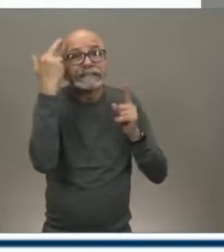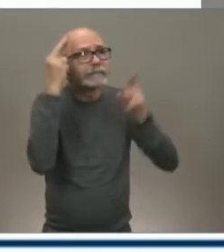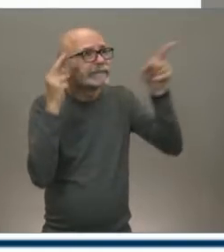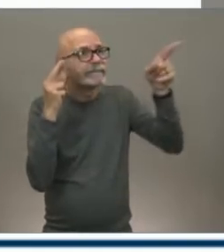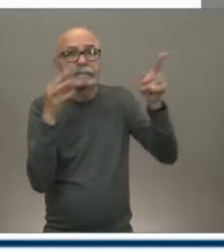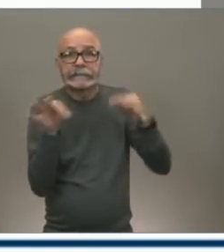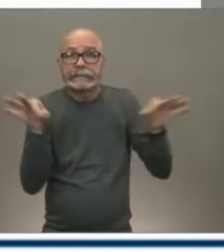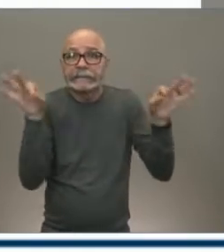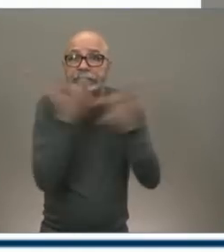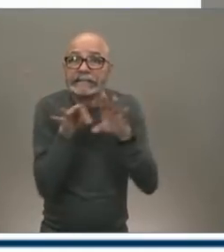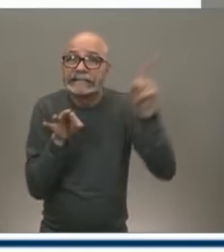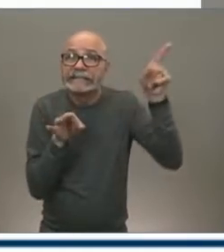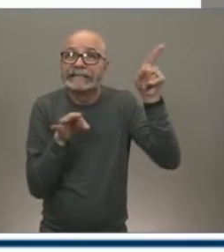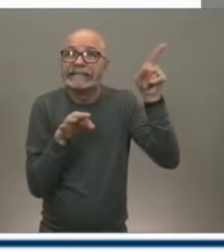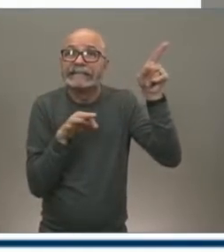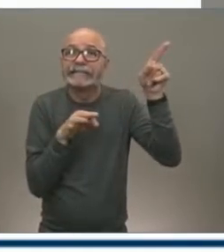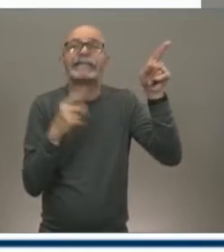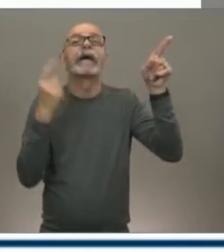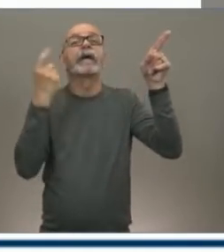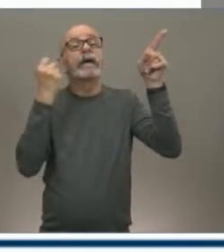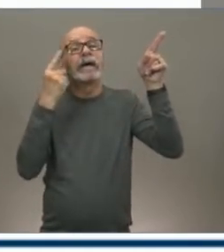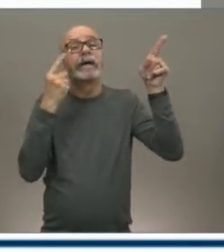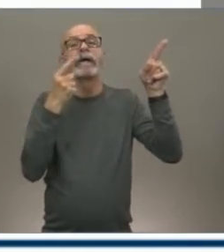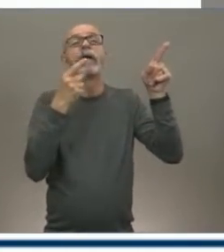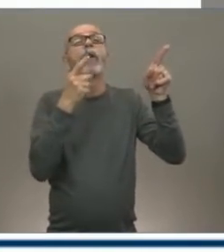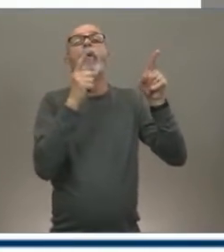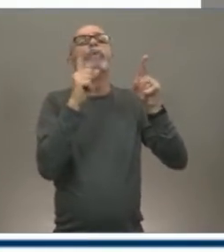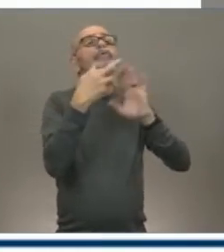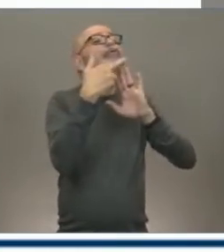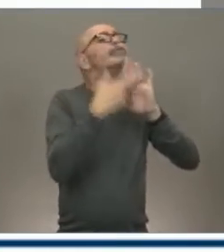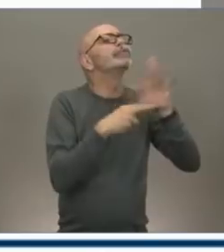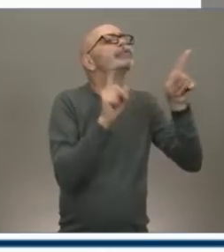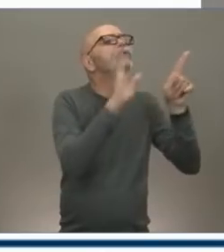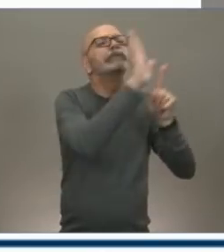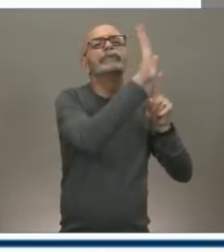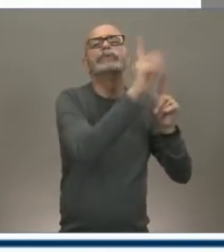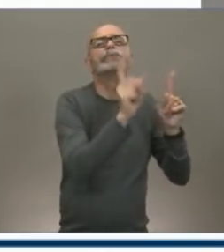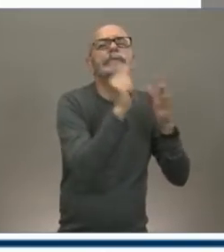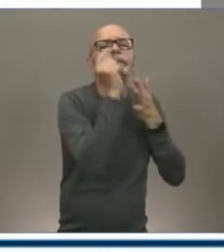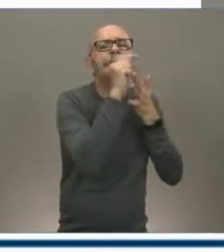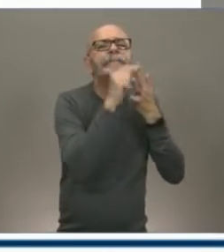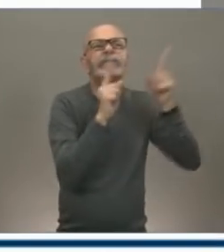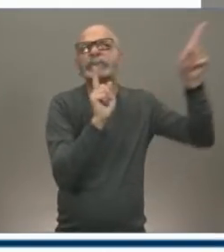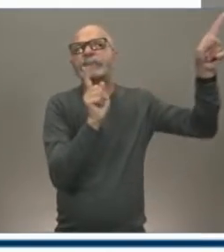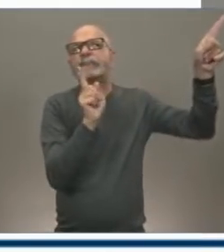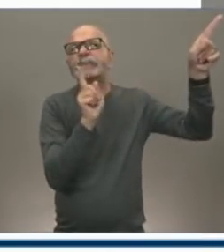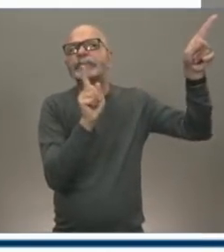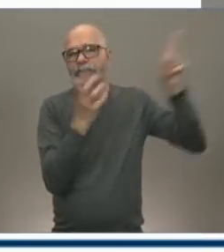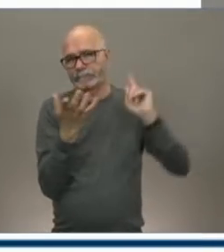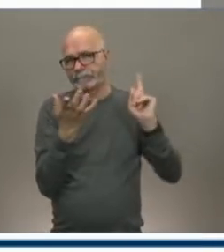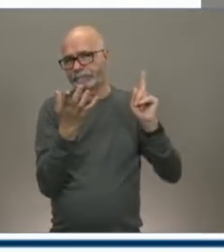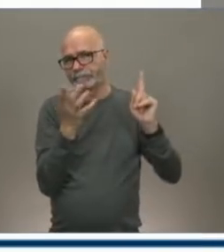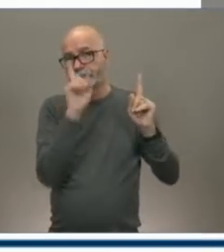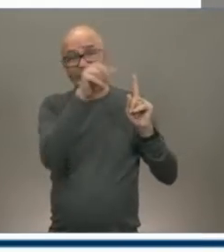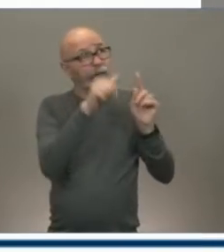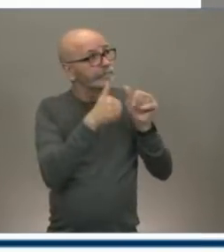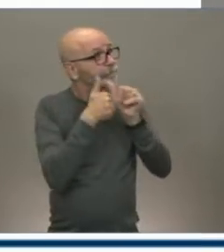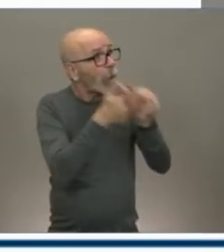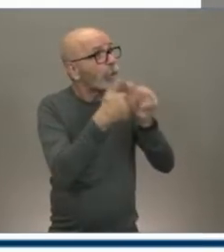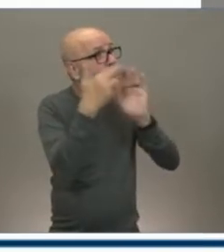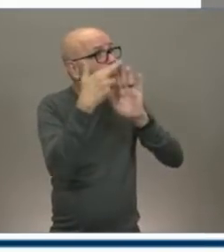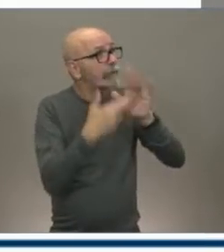sure you understand the restrictions, first of all, in the area that you're going, and the ones that you will need to follow when you come